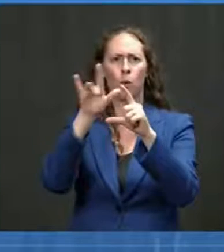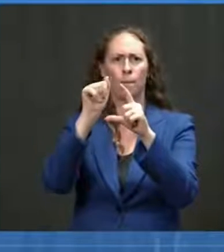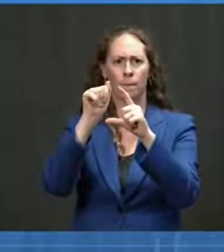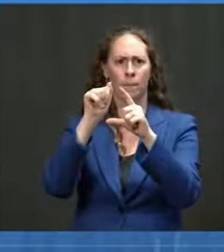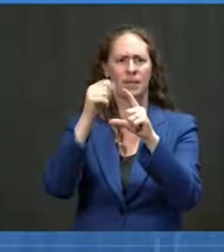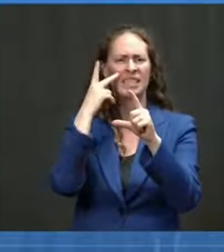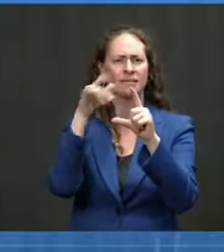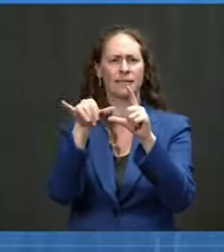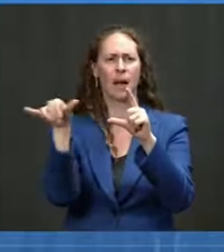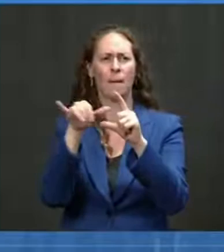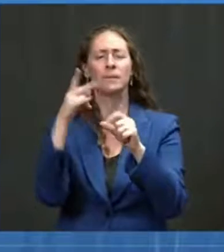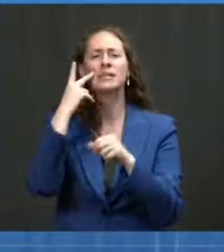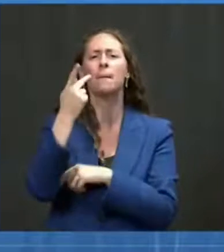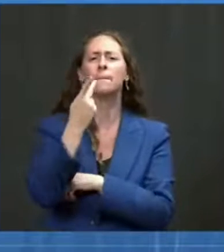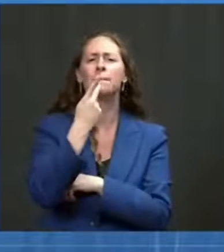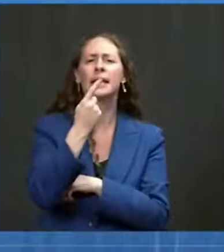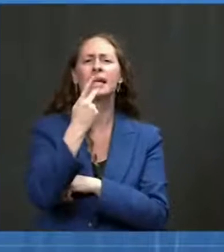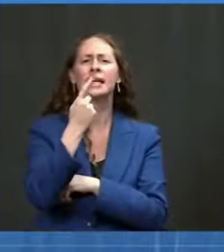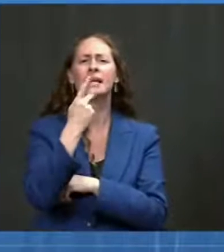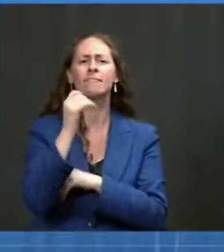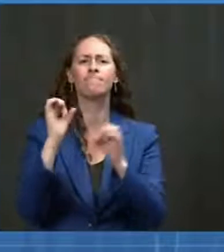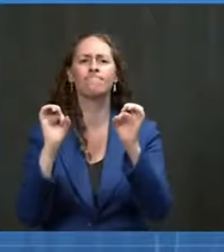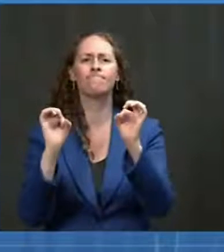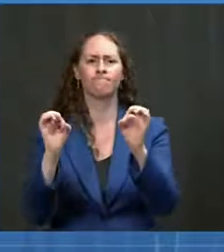looking at the fact that the